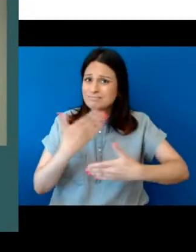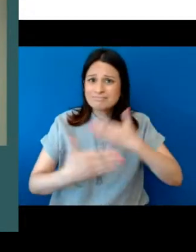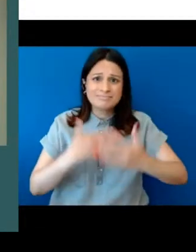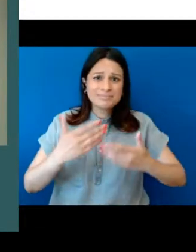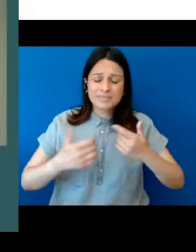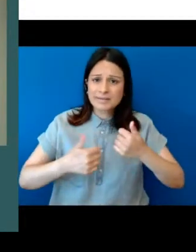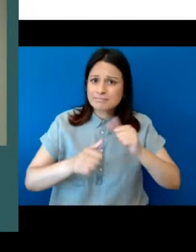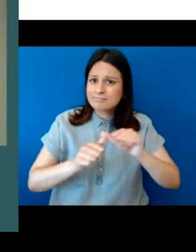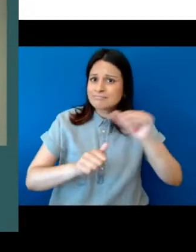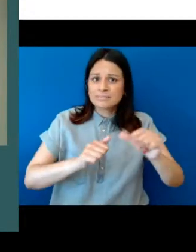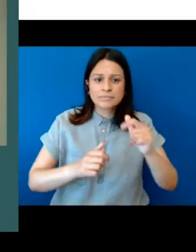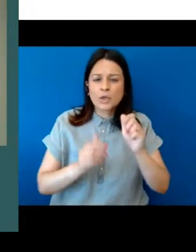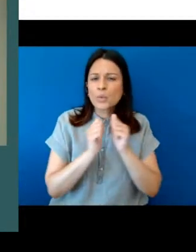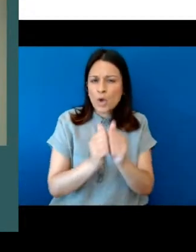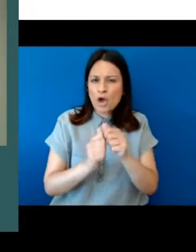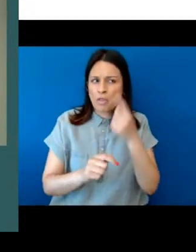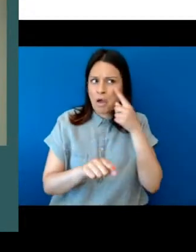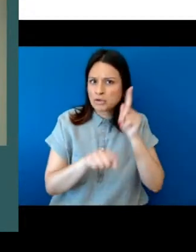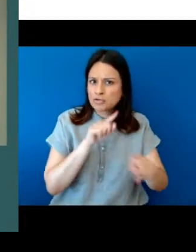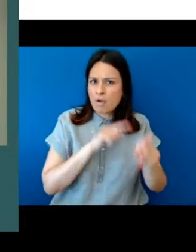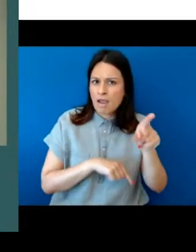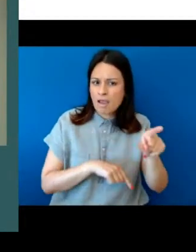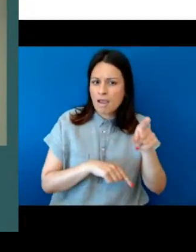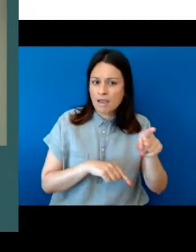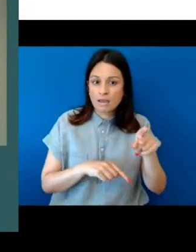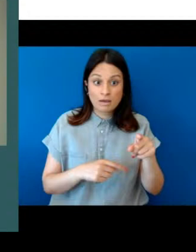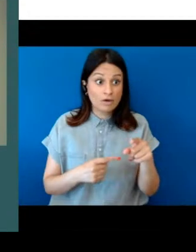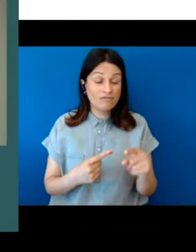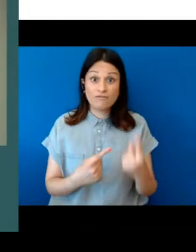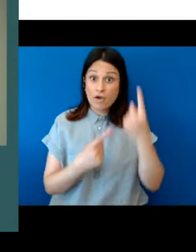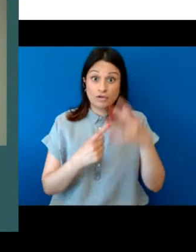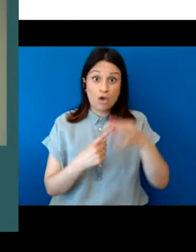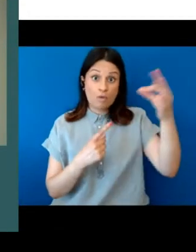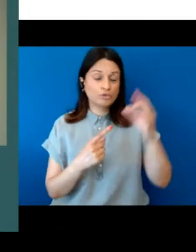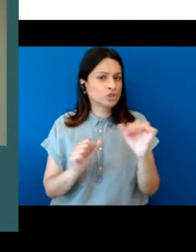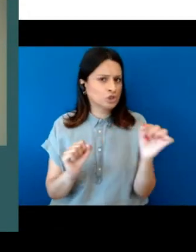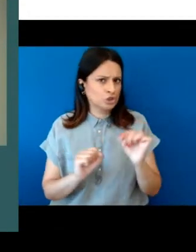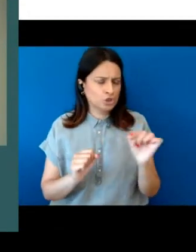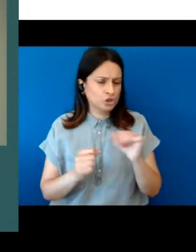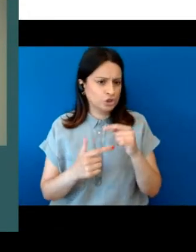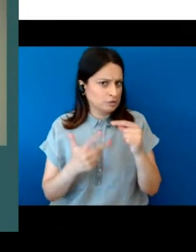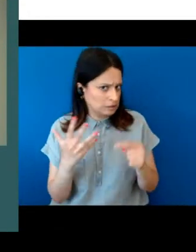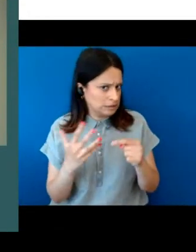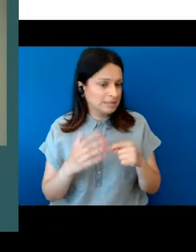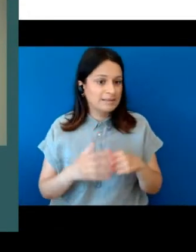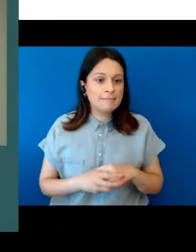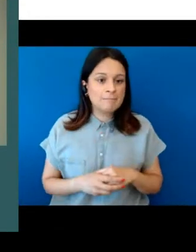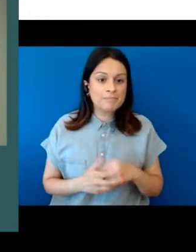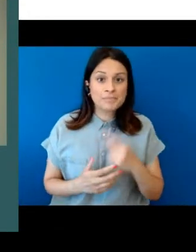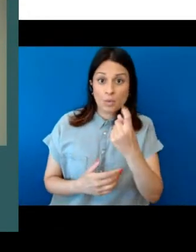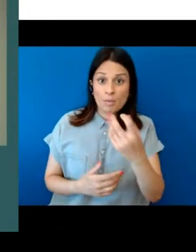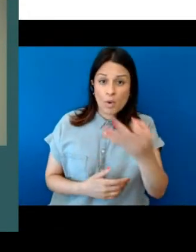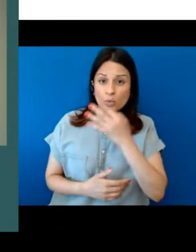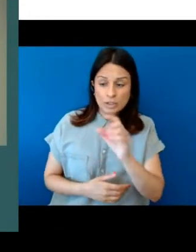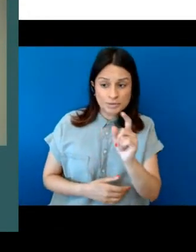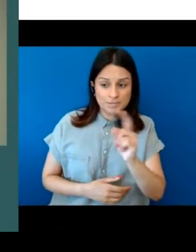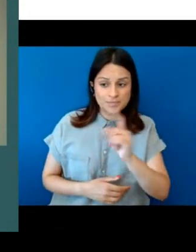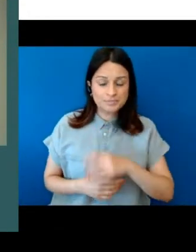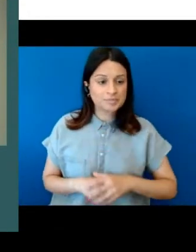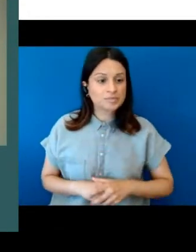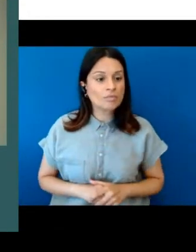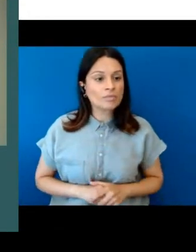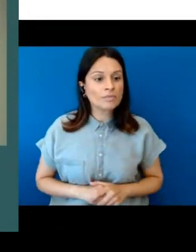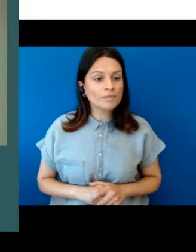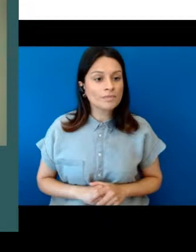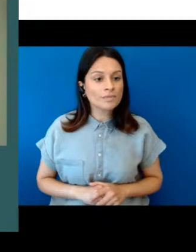try, but they're not first-line treatment. And I've got another question here. Should we do